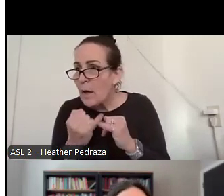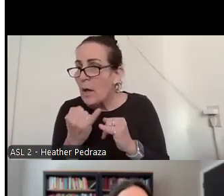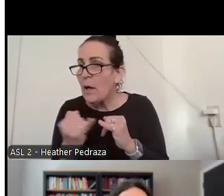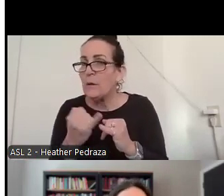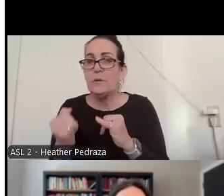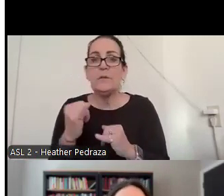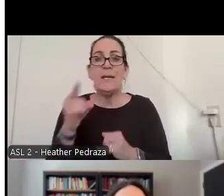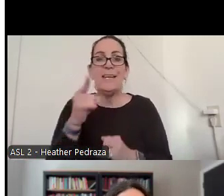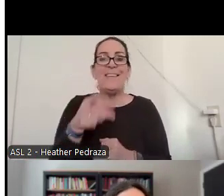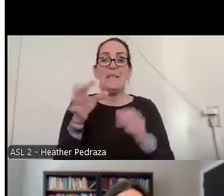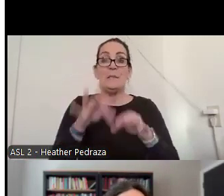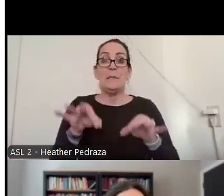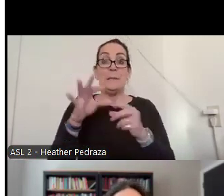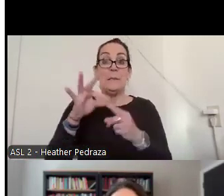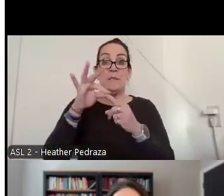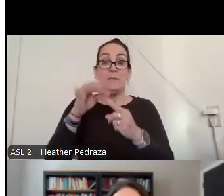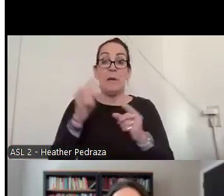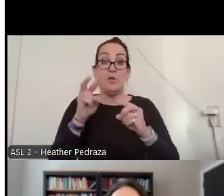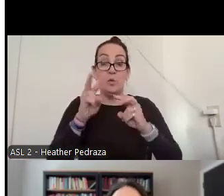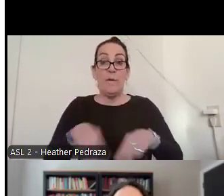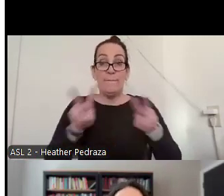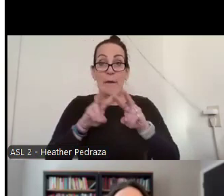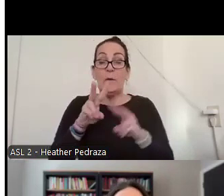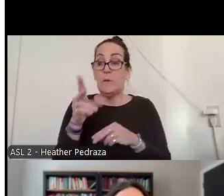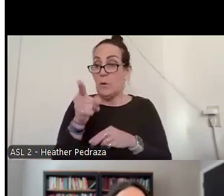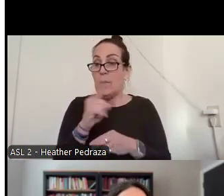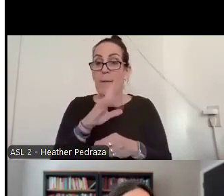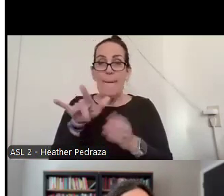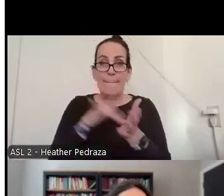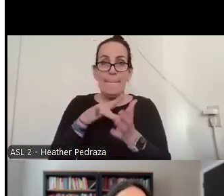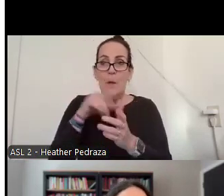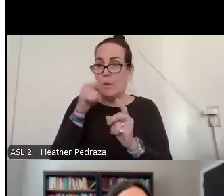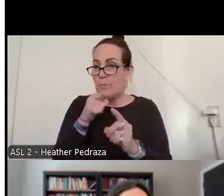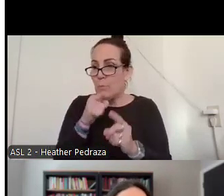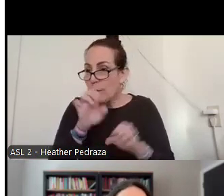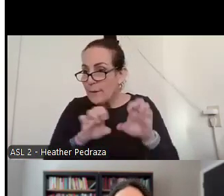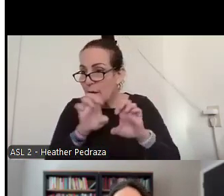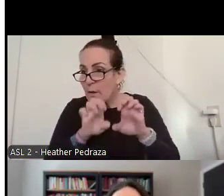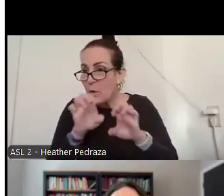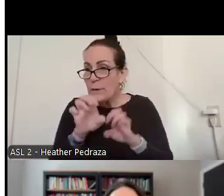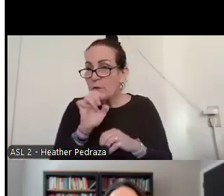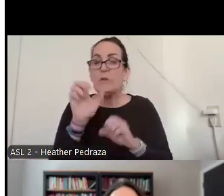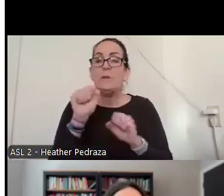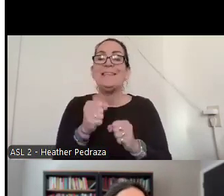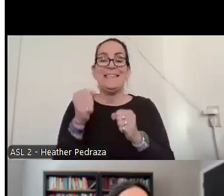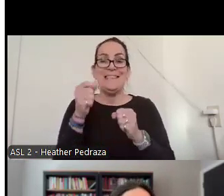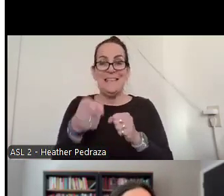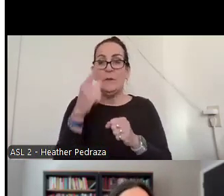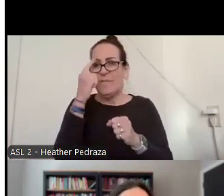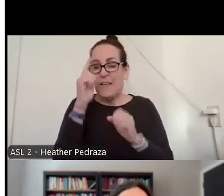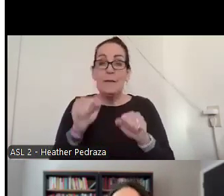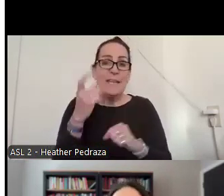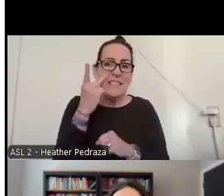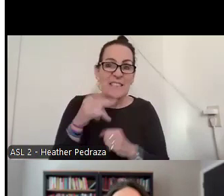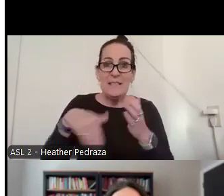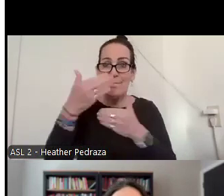unique value of a midpoint evaluation shines, we can ask recommendations for improvement, sort of looking at the next 5